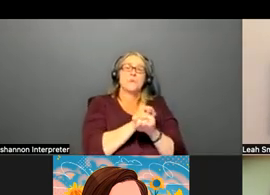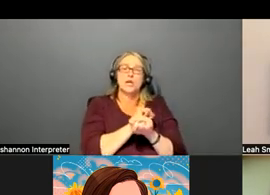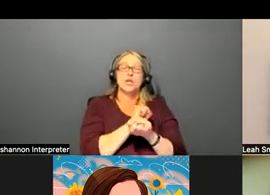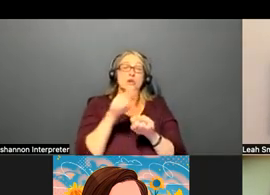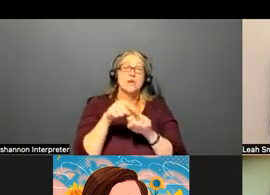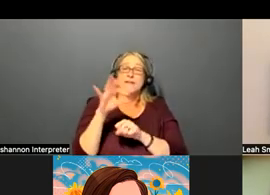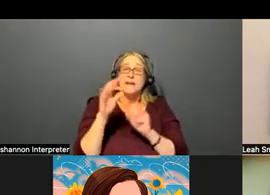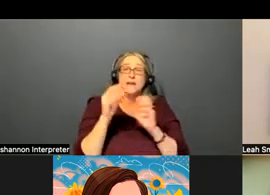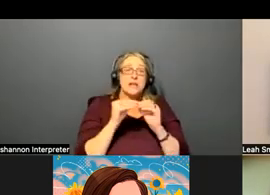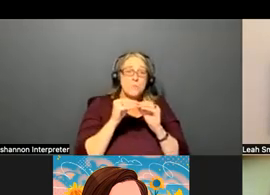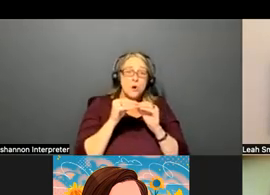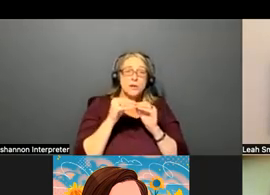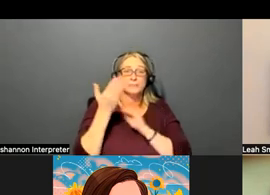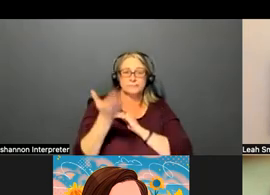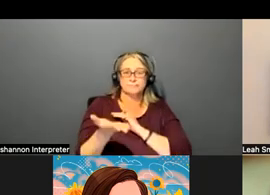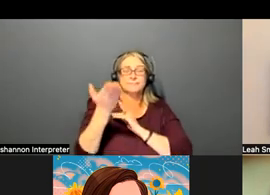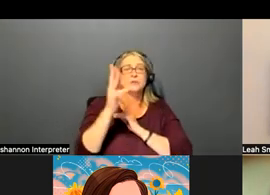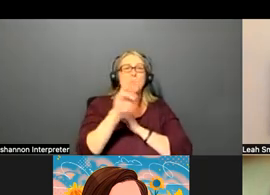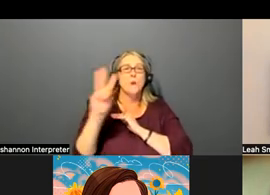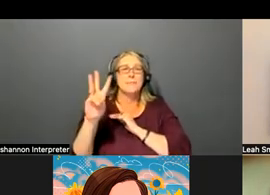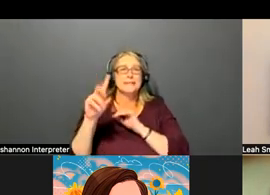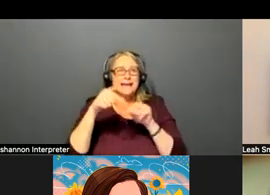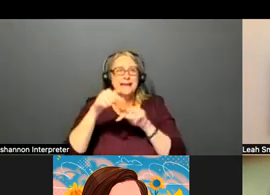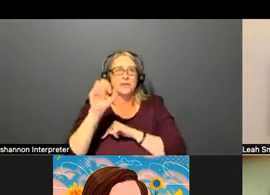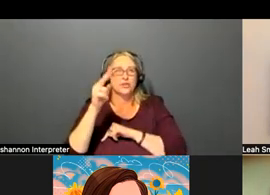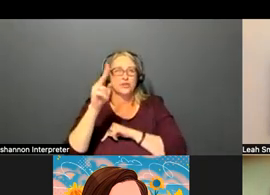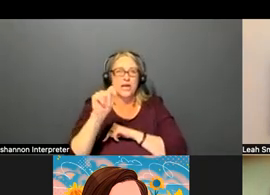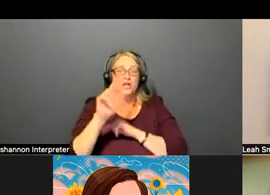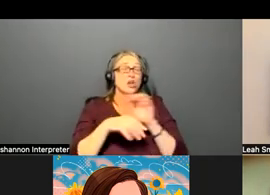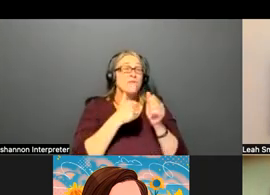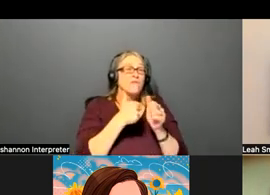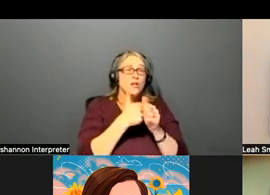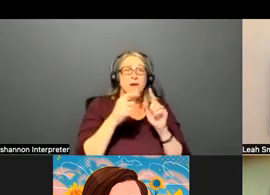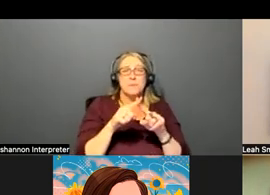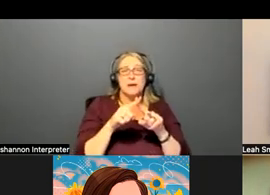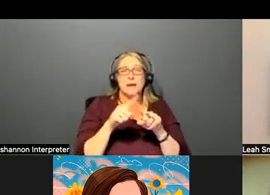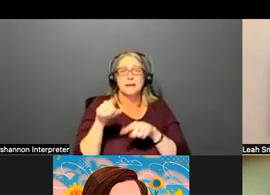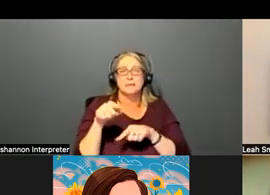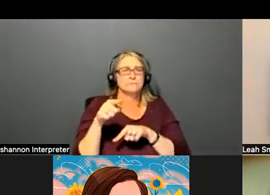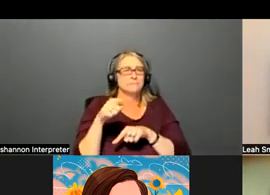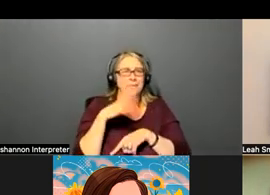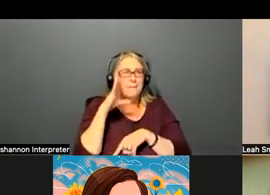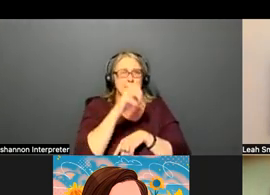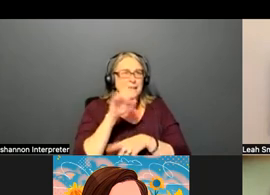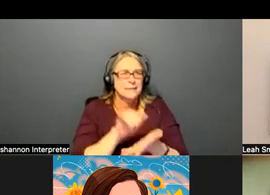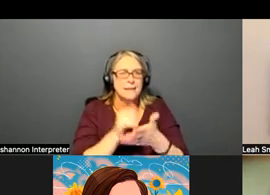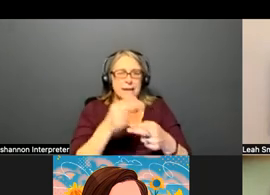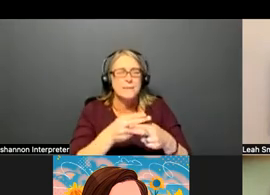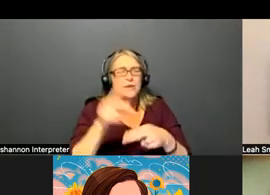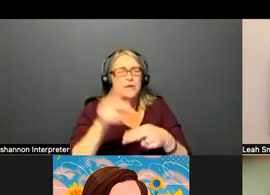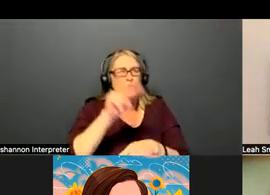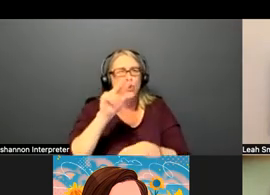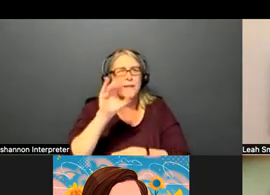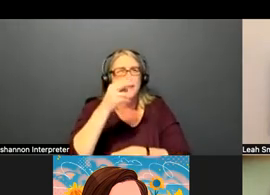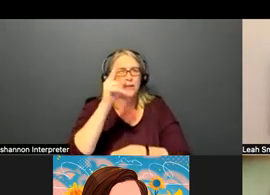at thinkequitable.com, and you can also follow us on social media at thinkequitable. So we hope that you will continue